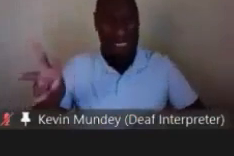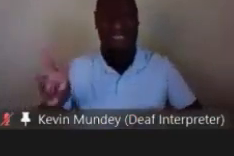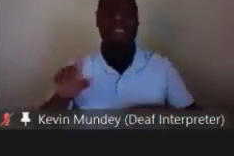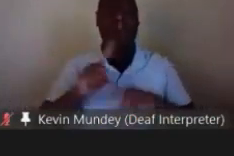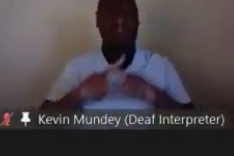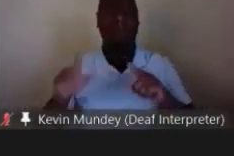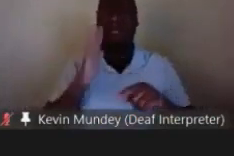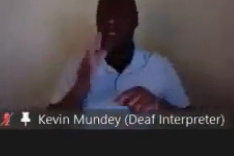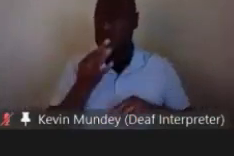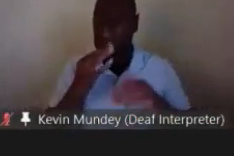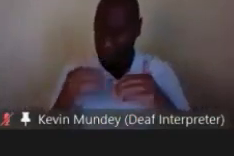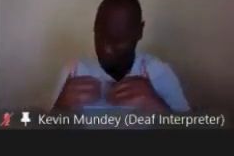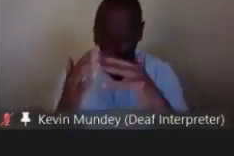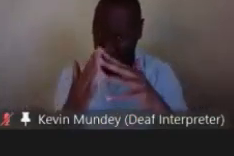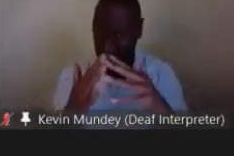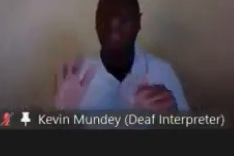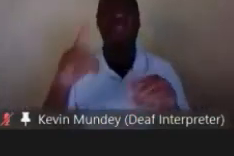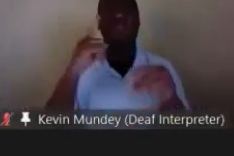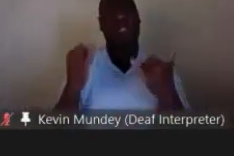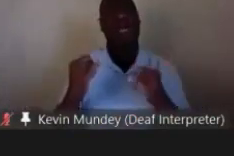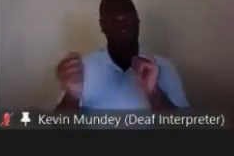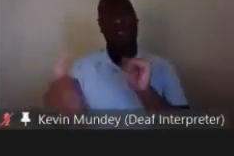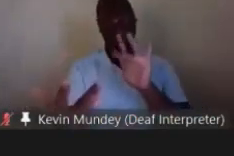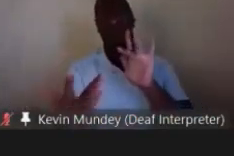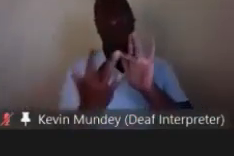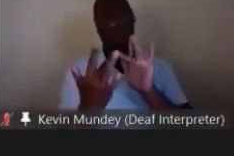us at your earliest convenience.